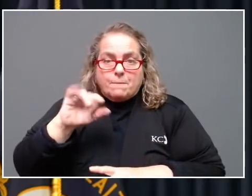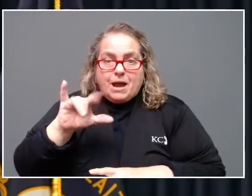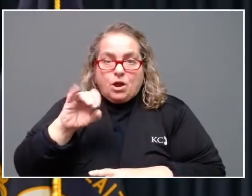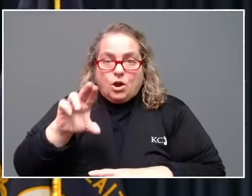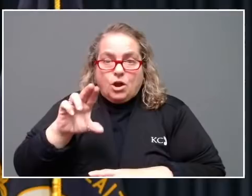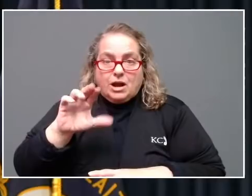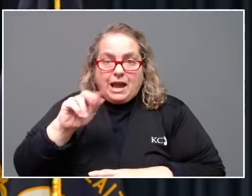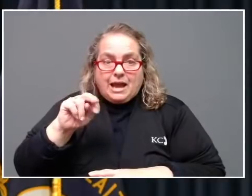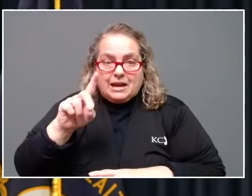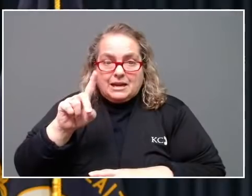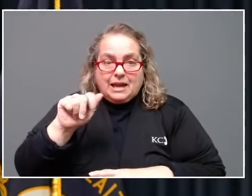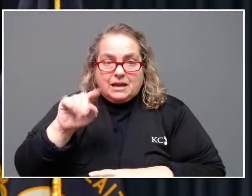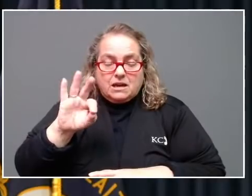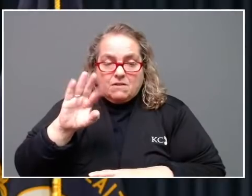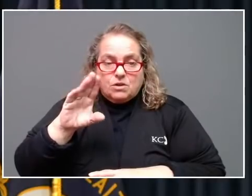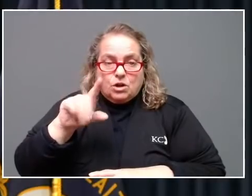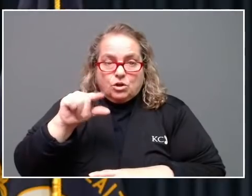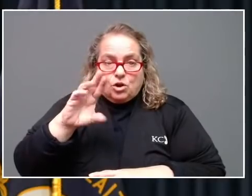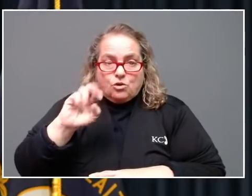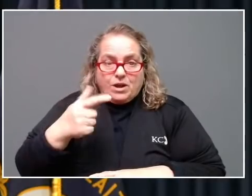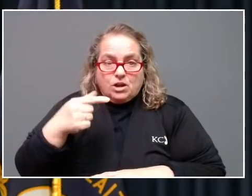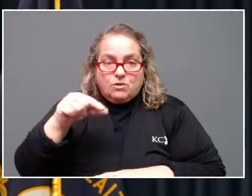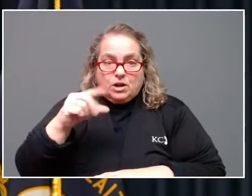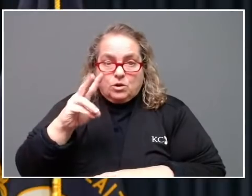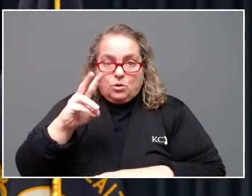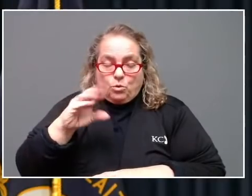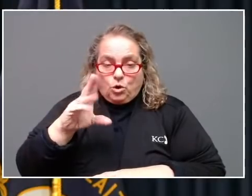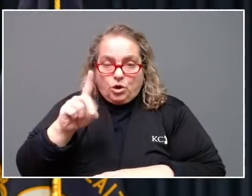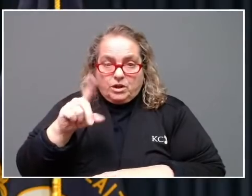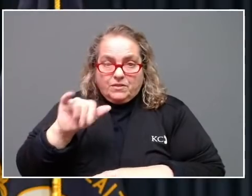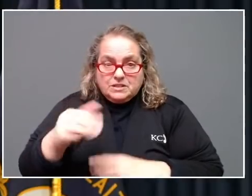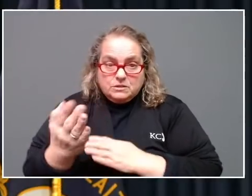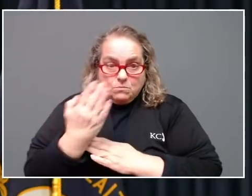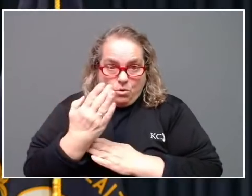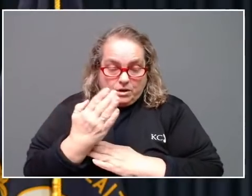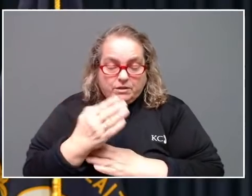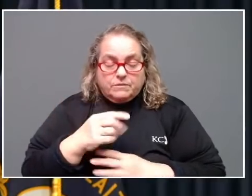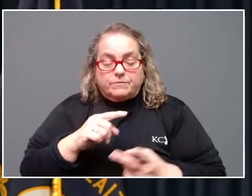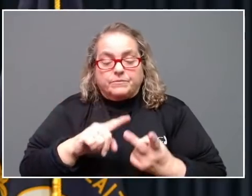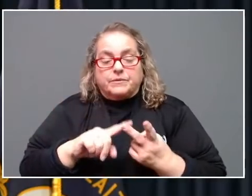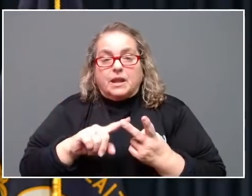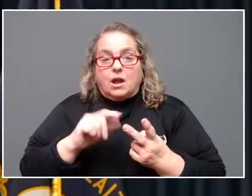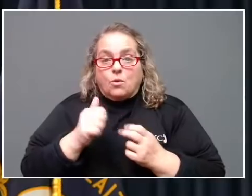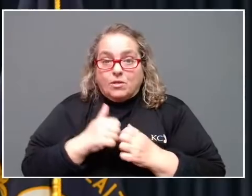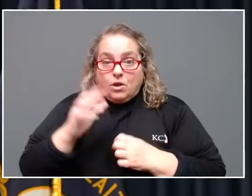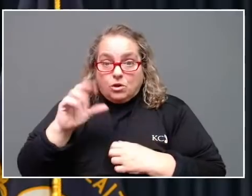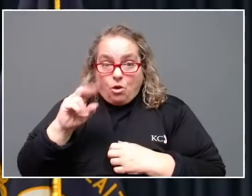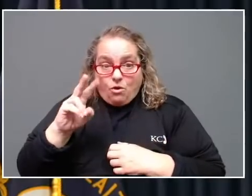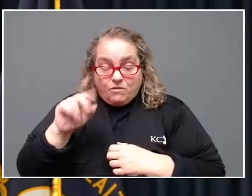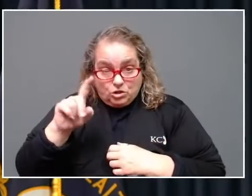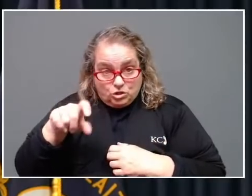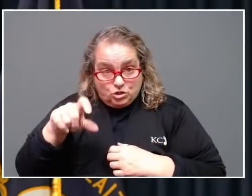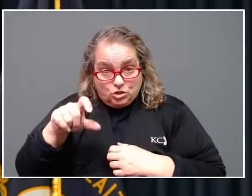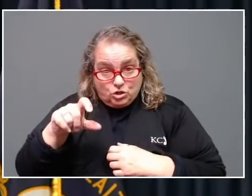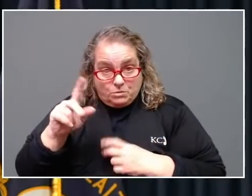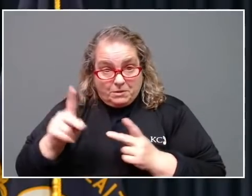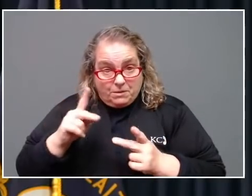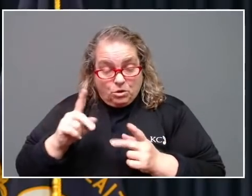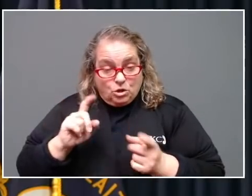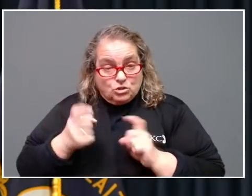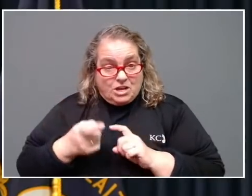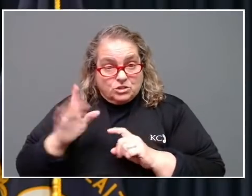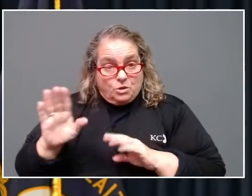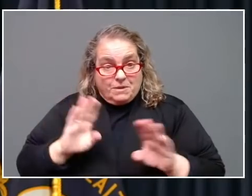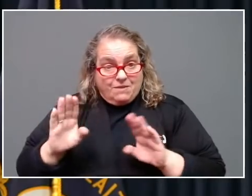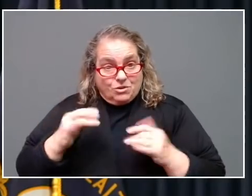this morning, and what that could mean for the mayoral race? And with COVID, should residents change any behavior right now with the numbers dropping?